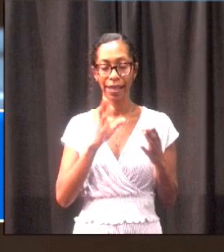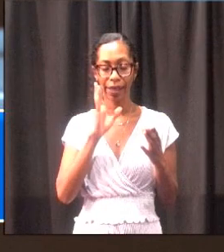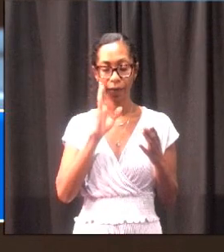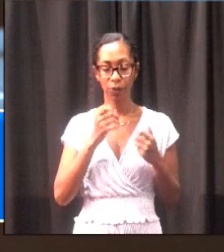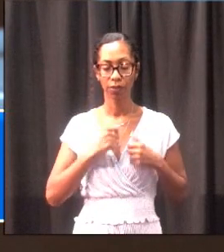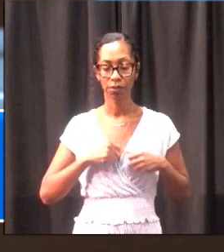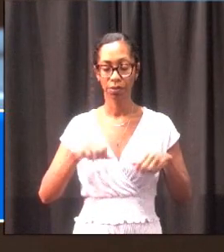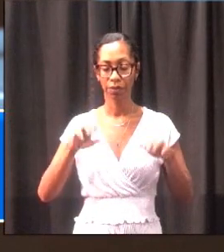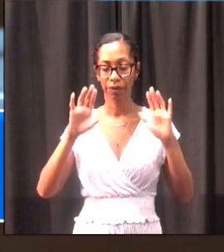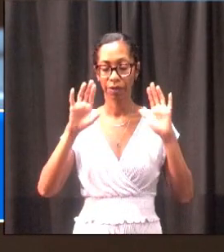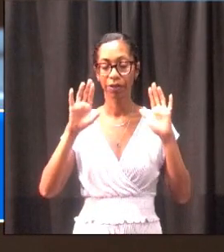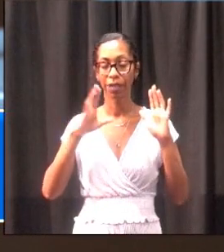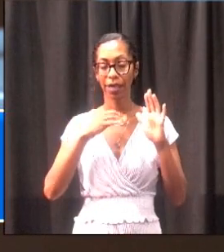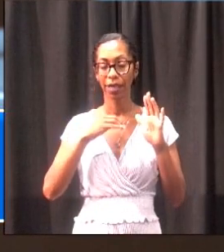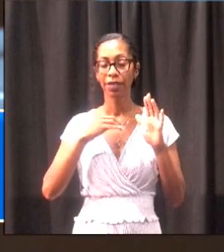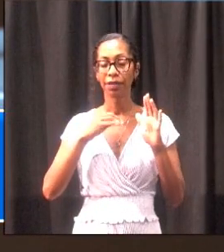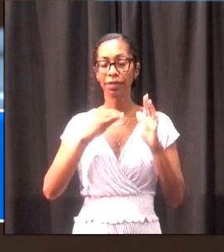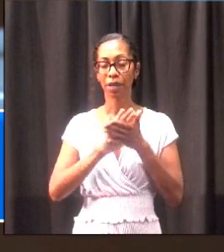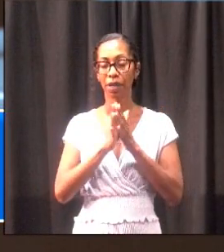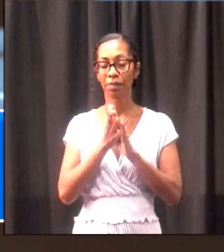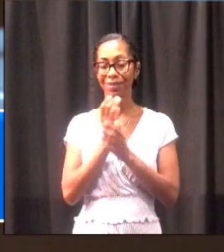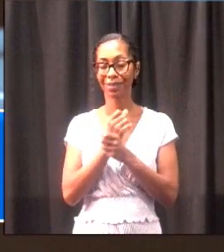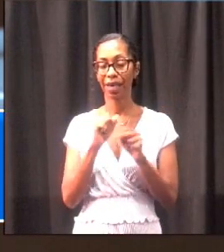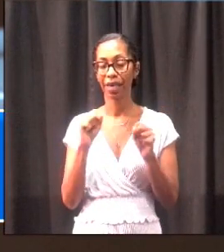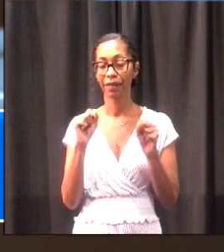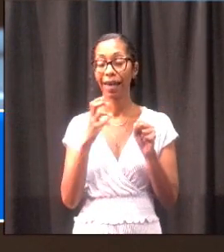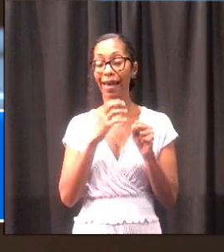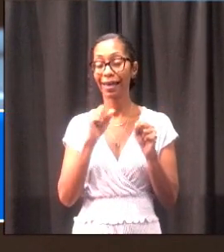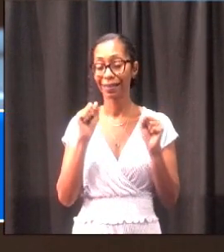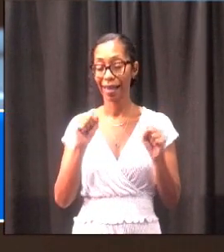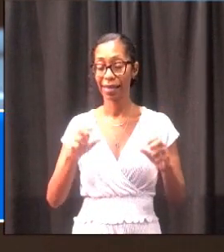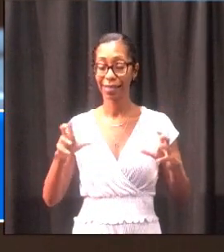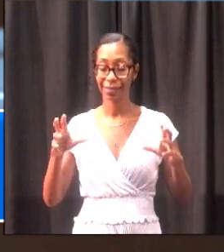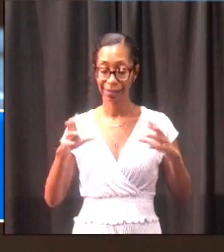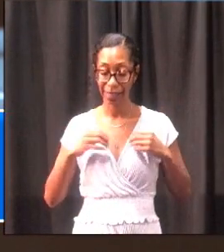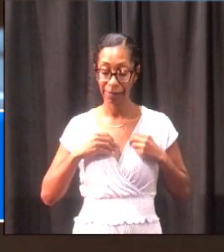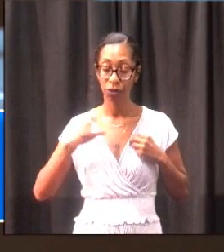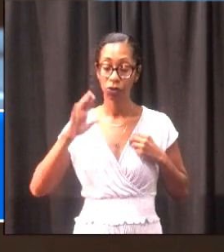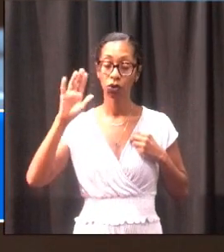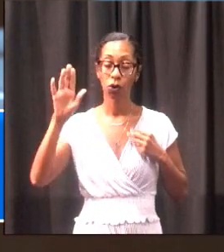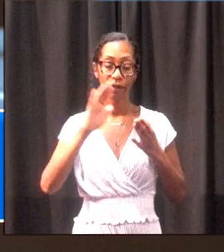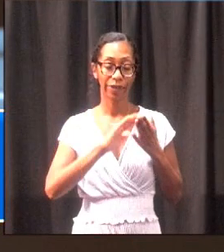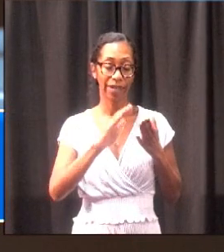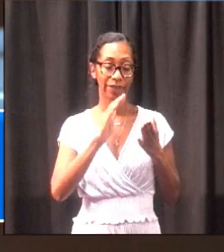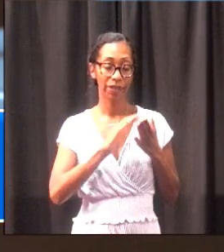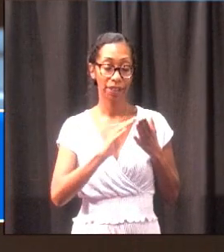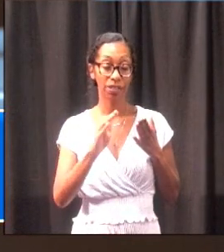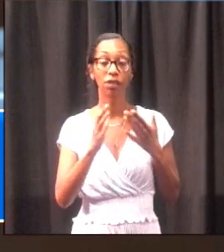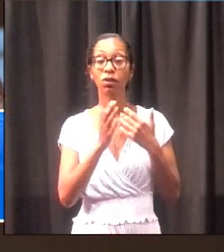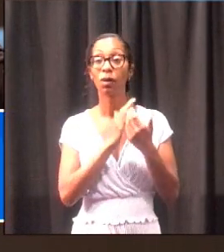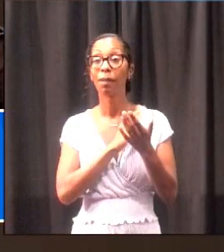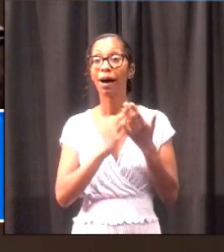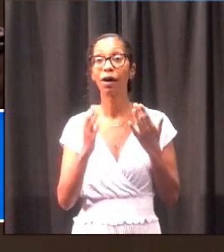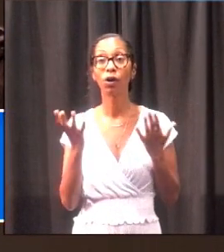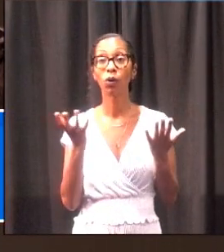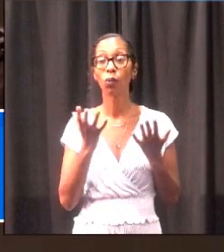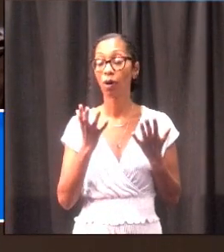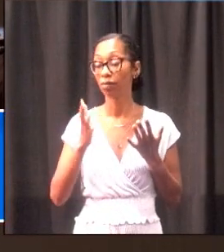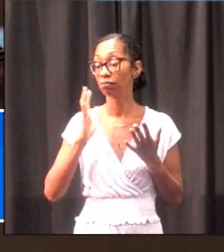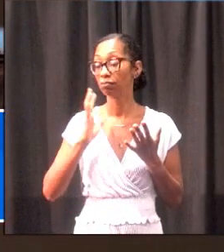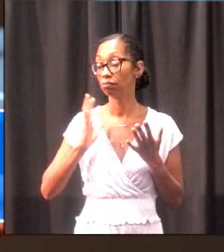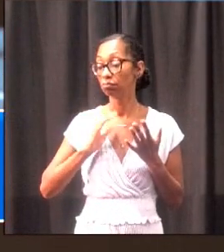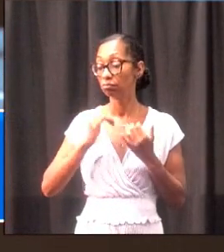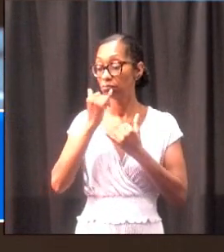today, and that they would accept your forgiveness regardless of what they've done